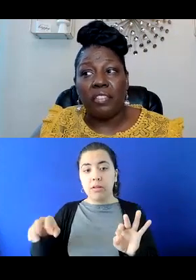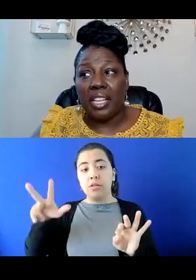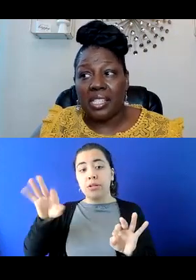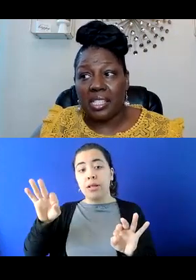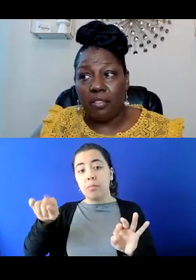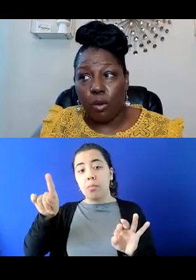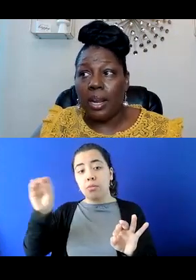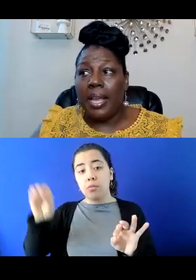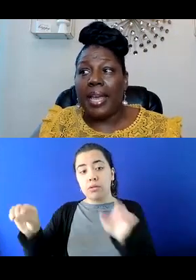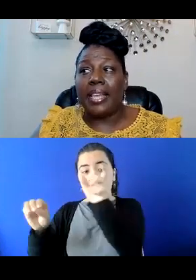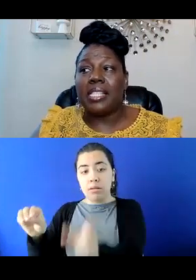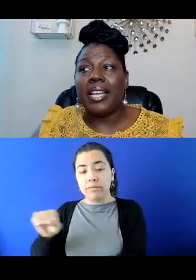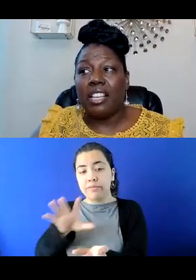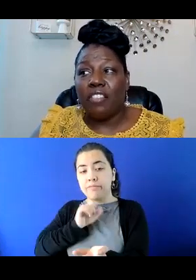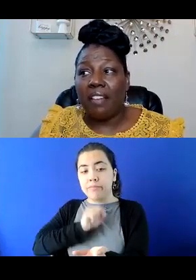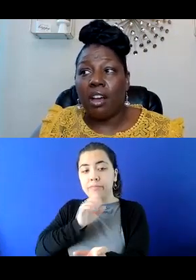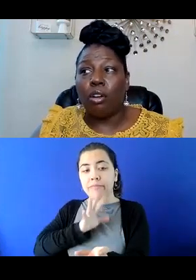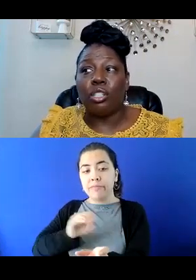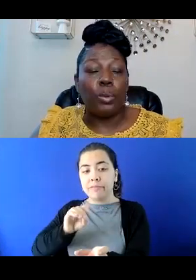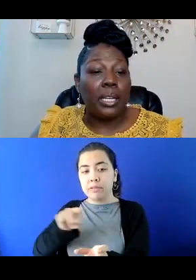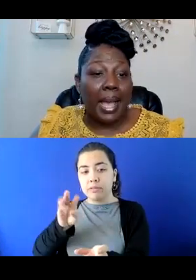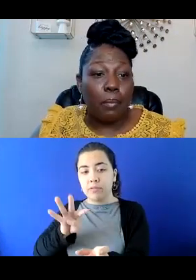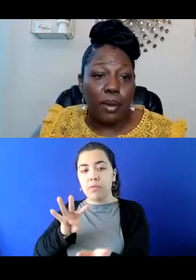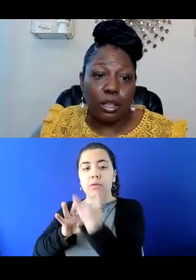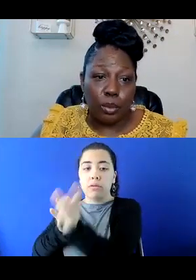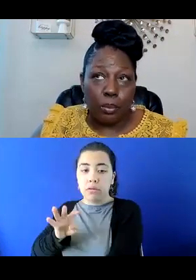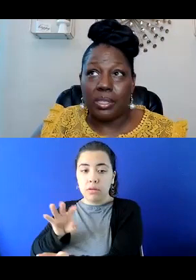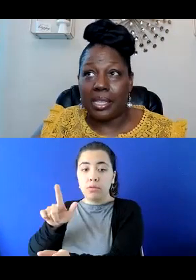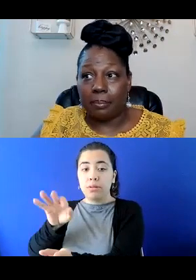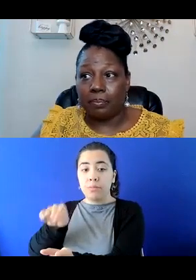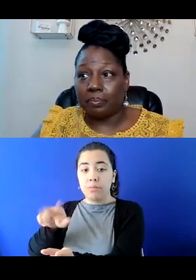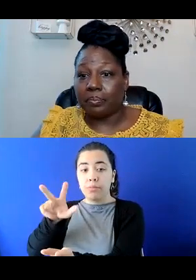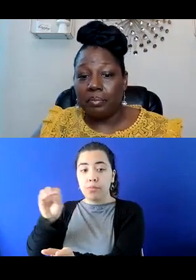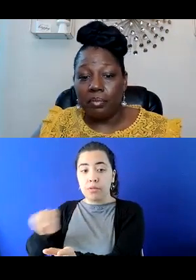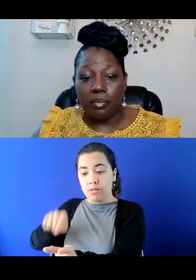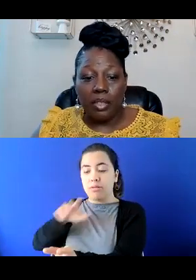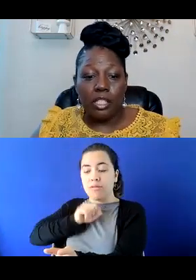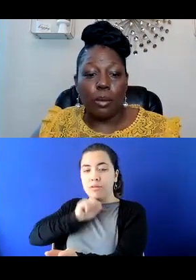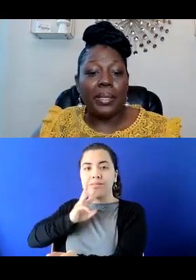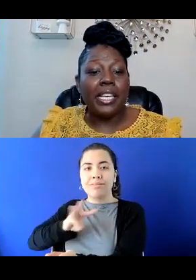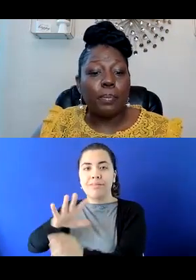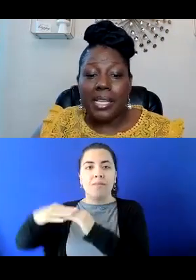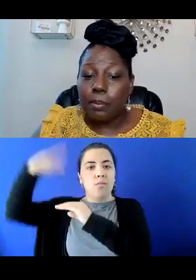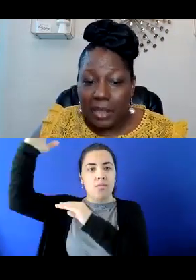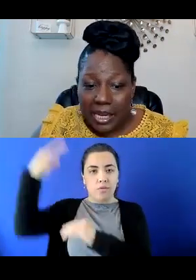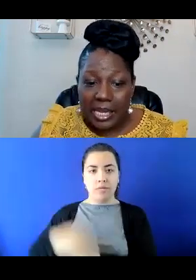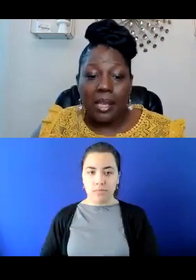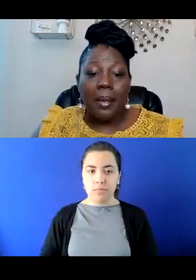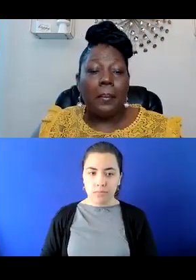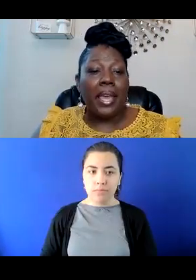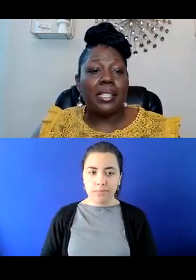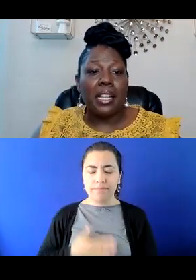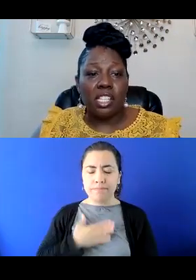between 50 and 64, and then 65 and older, 29.3%. So please, please,